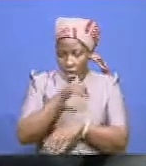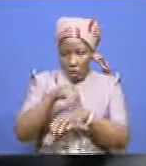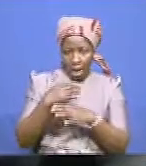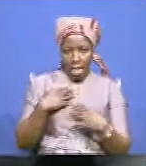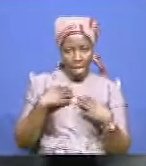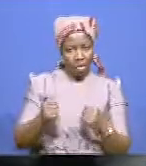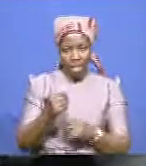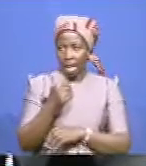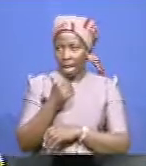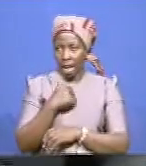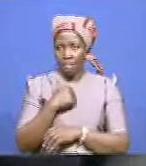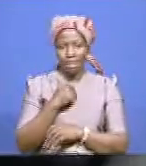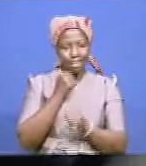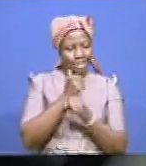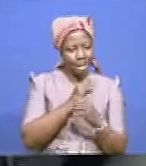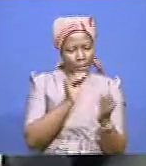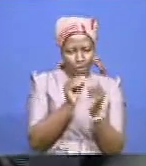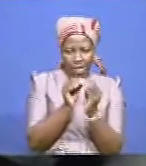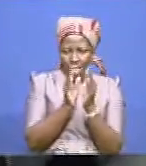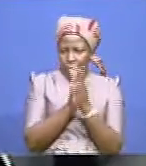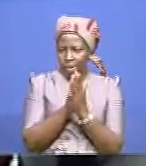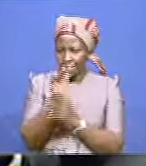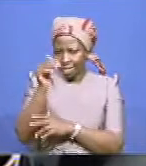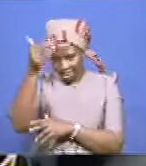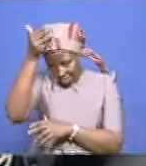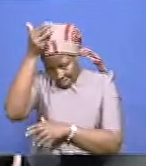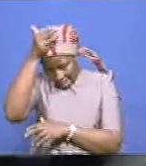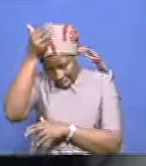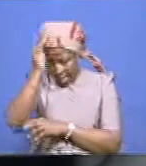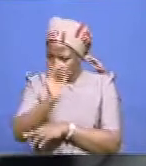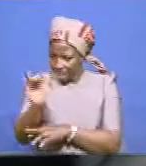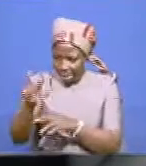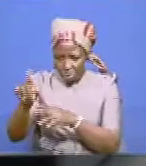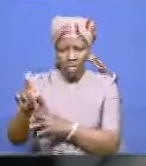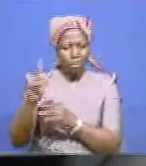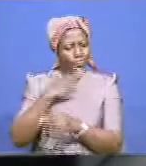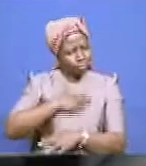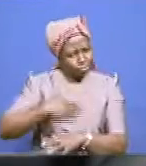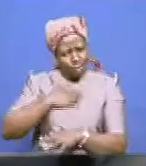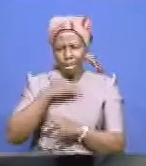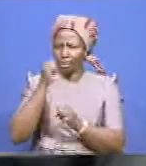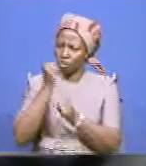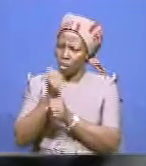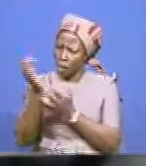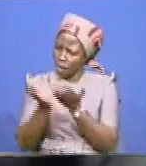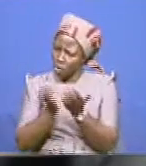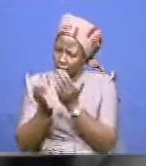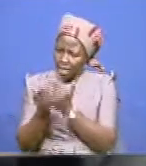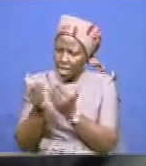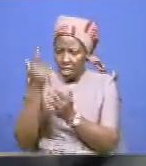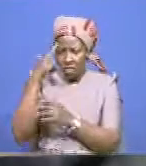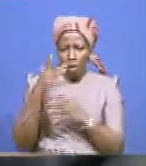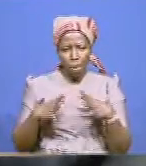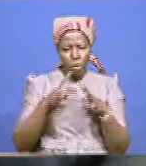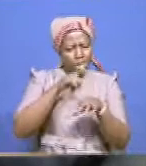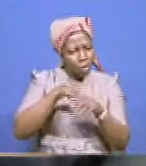had one-on-one meeting to persuade them to engage into the business of treating people as you negotiate